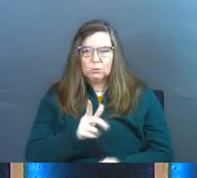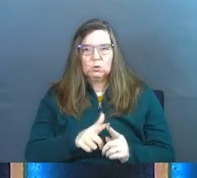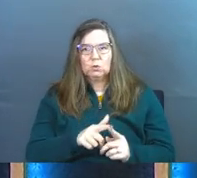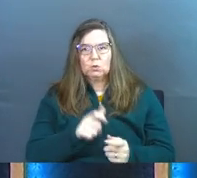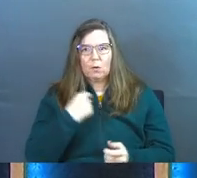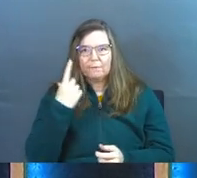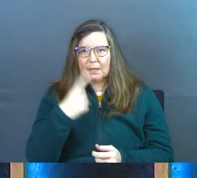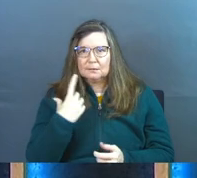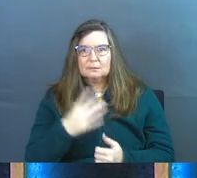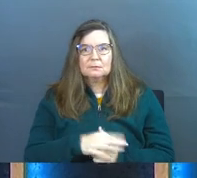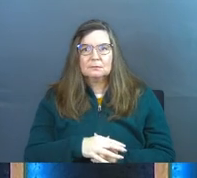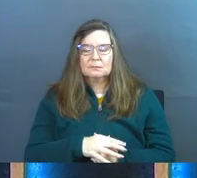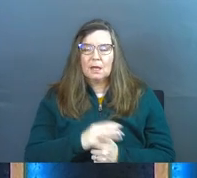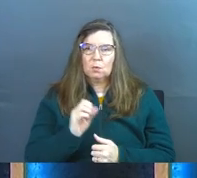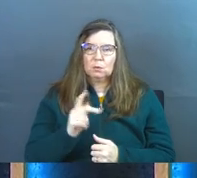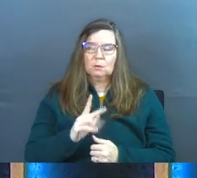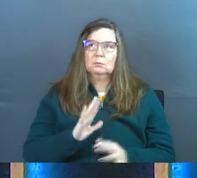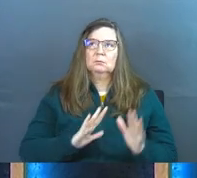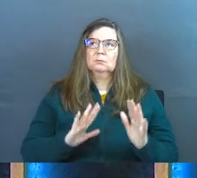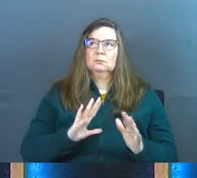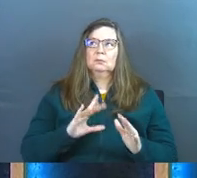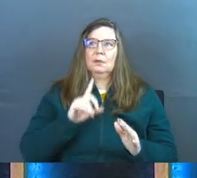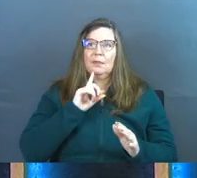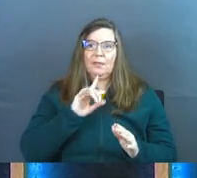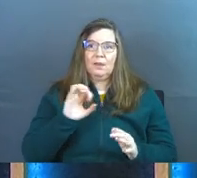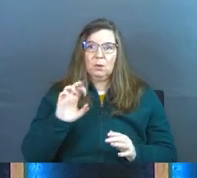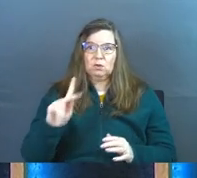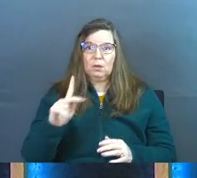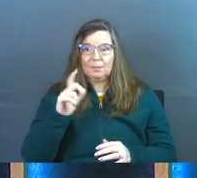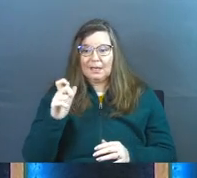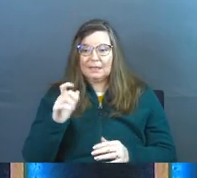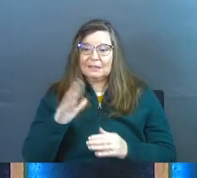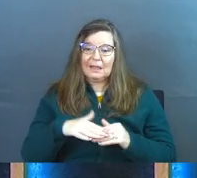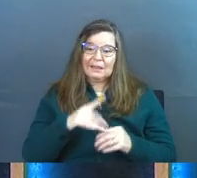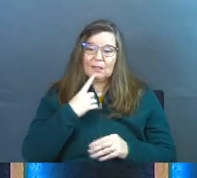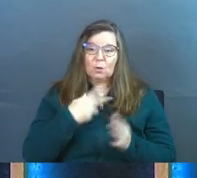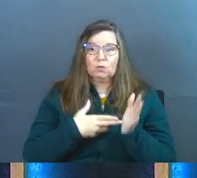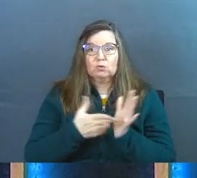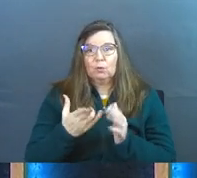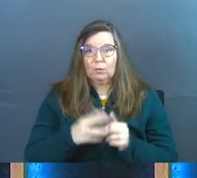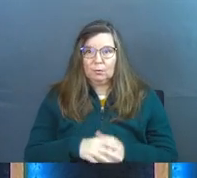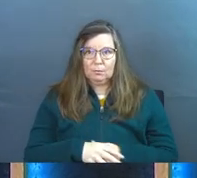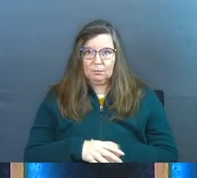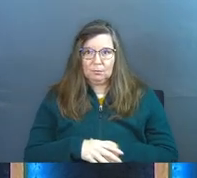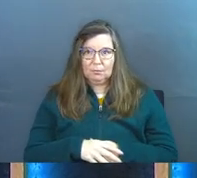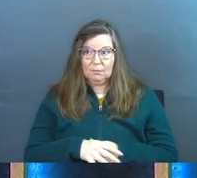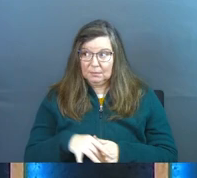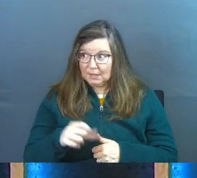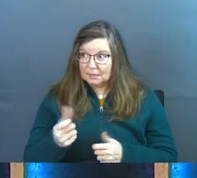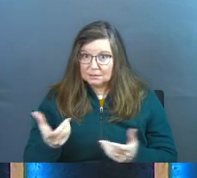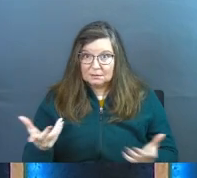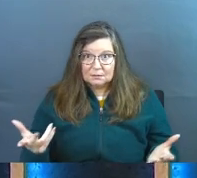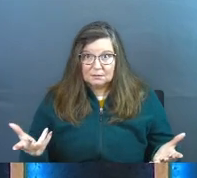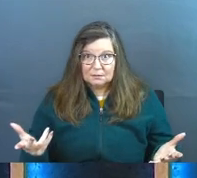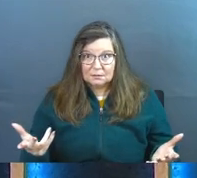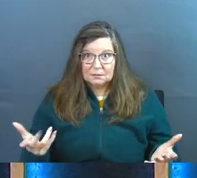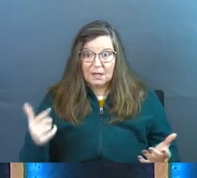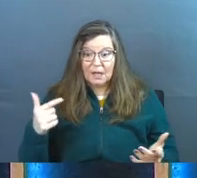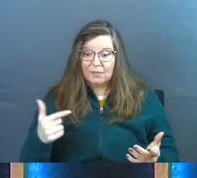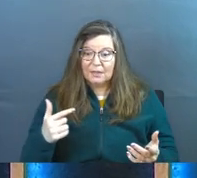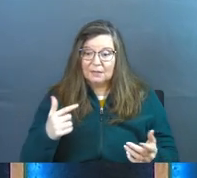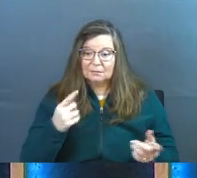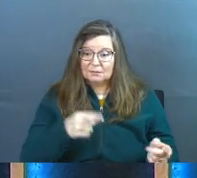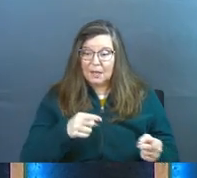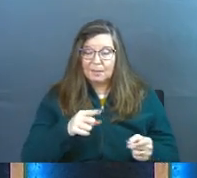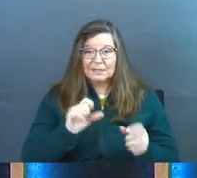face. And it was okay that they were a jerk because at least they told the truth. Yes? And this goes